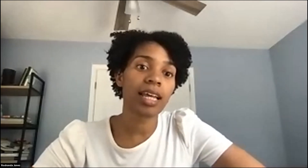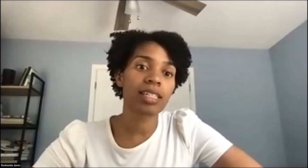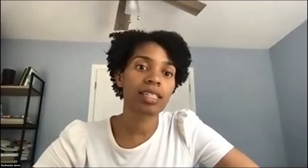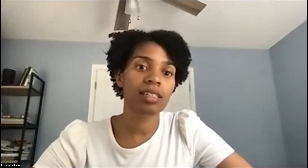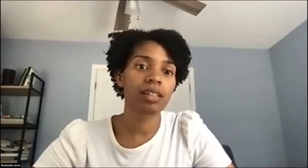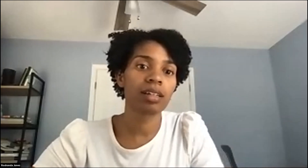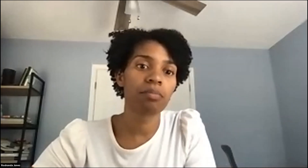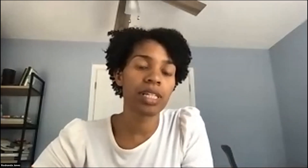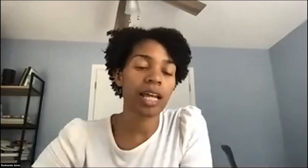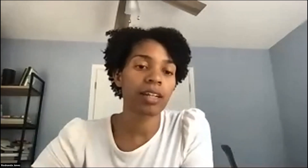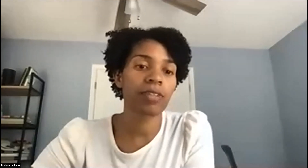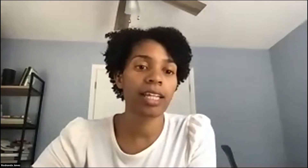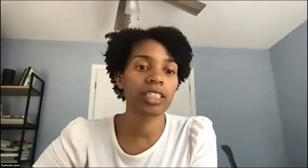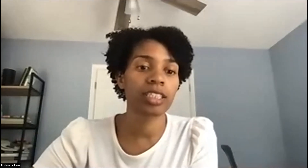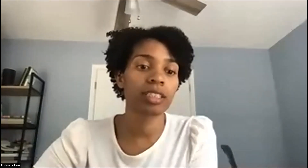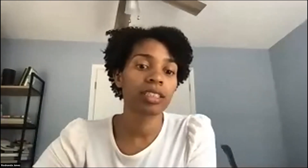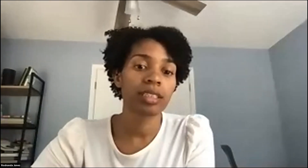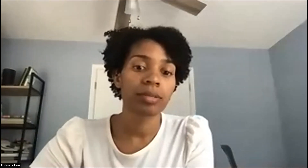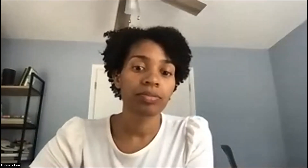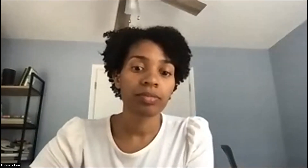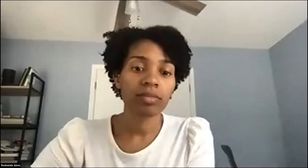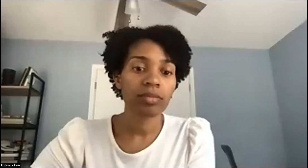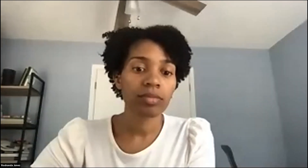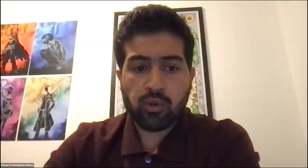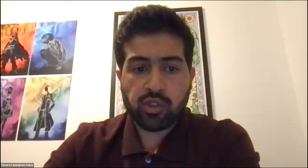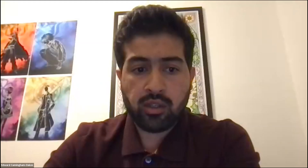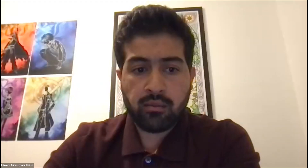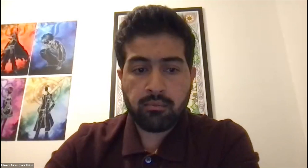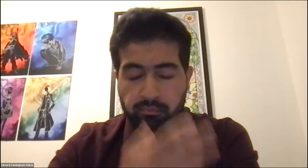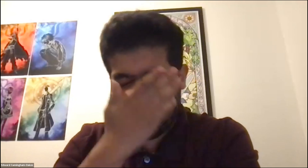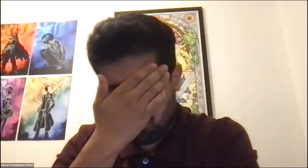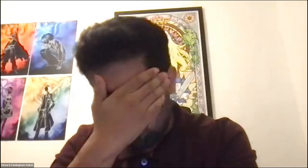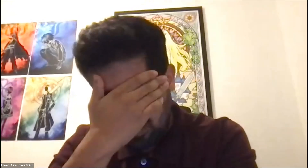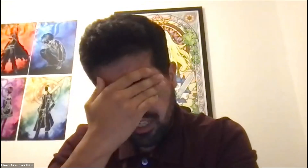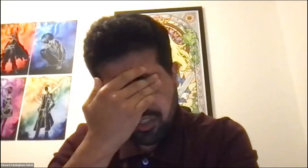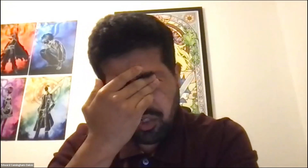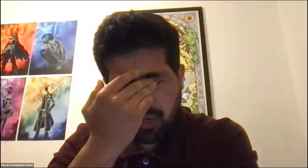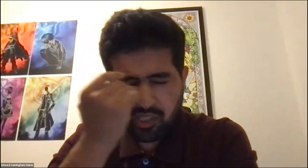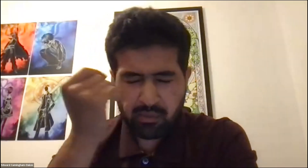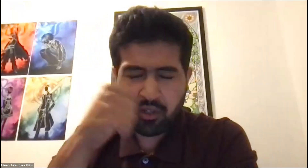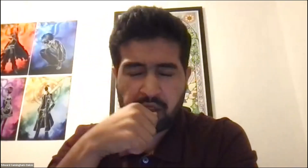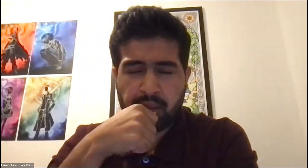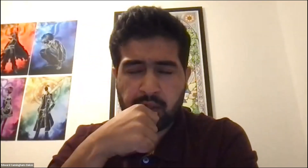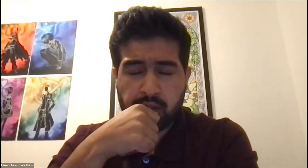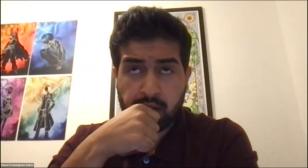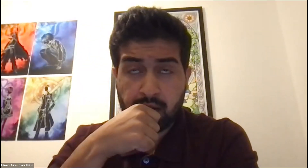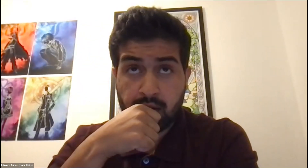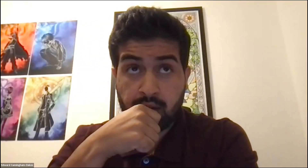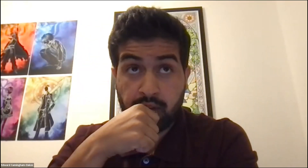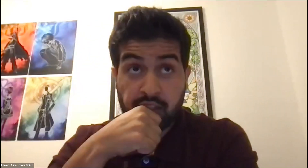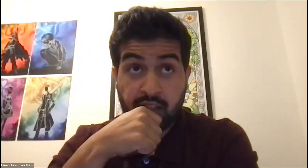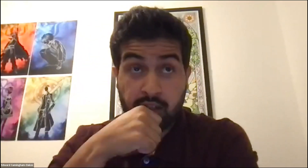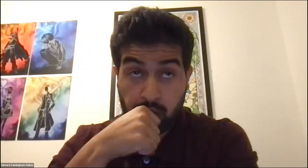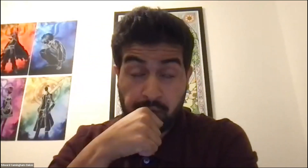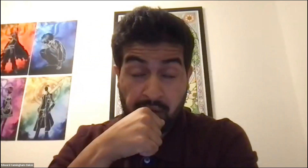lead to less misidentifications. Yeah, of course. So I'm going to answer that in two ways, to be honest, because